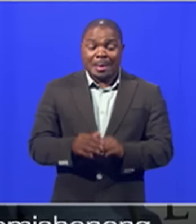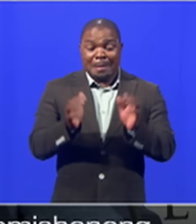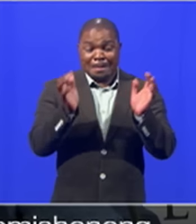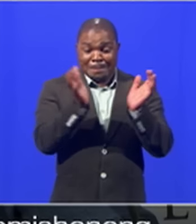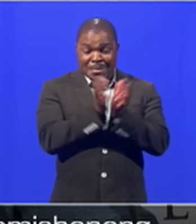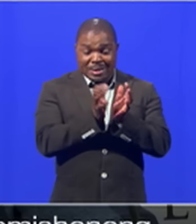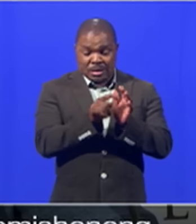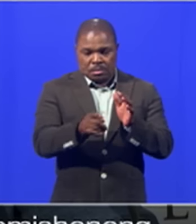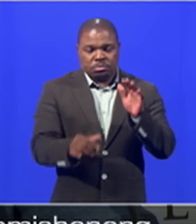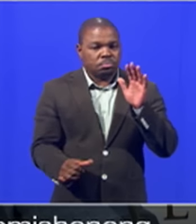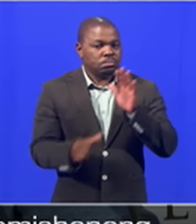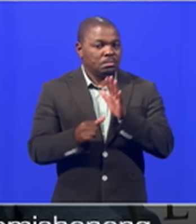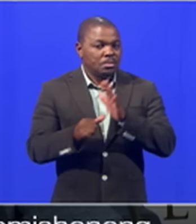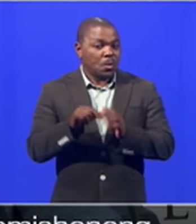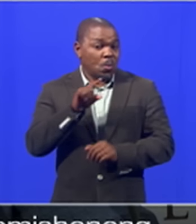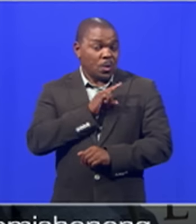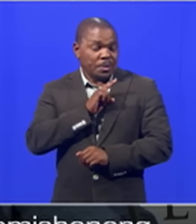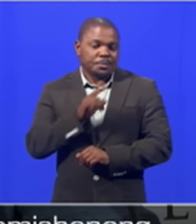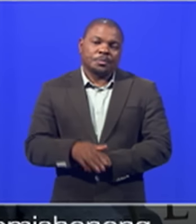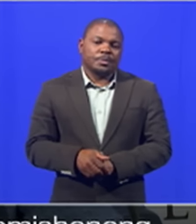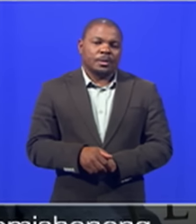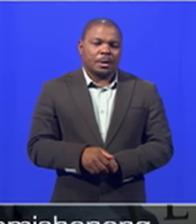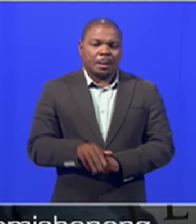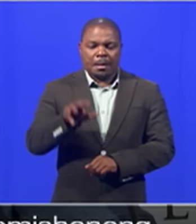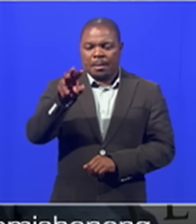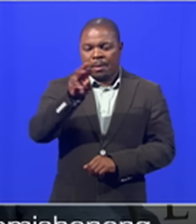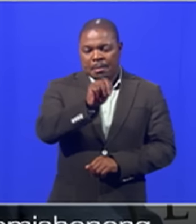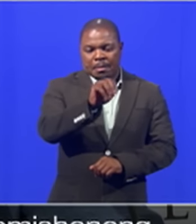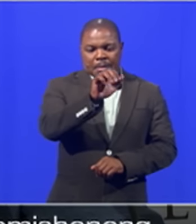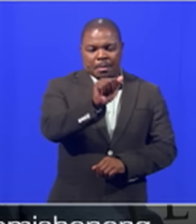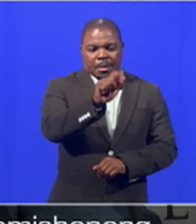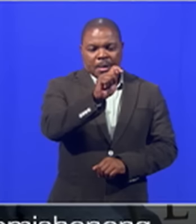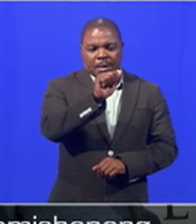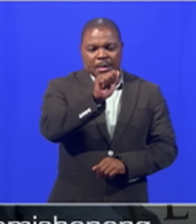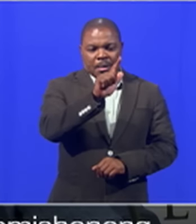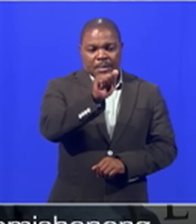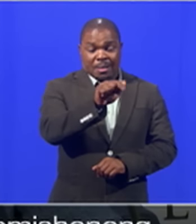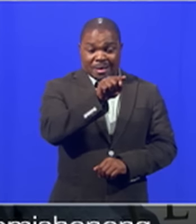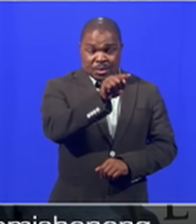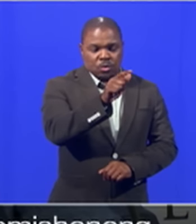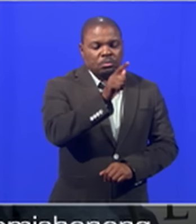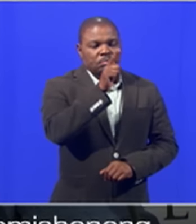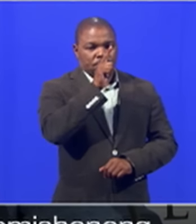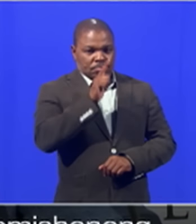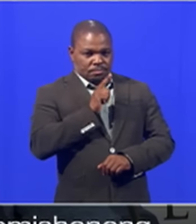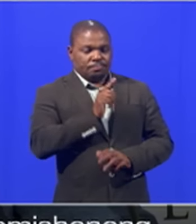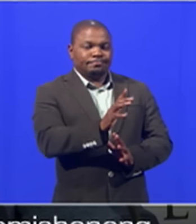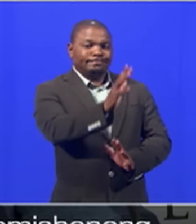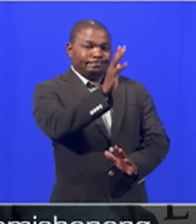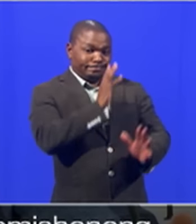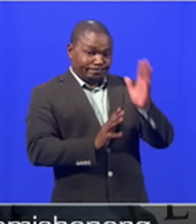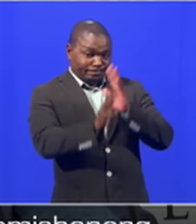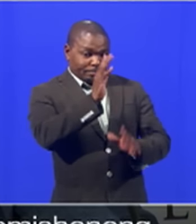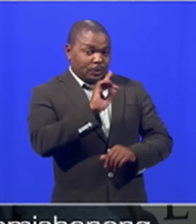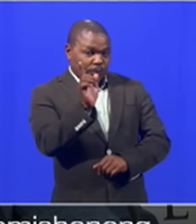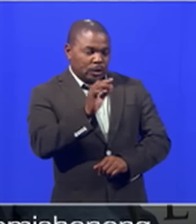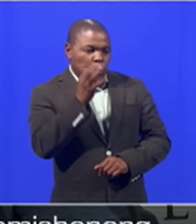important because, commissioners, it is Matlala who told me that these people are very